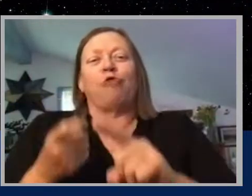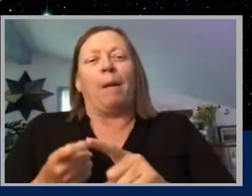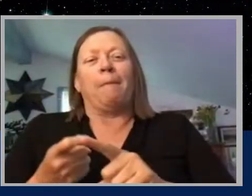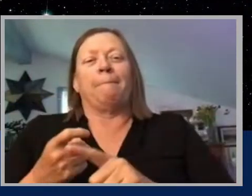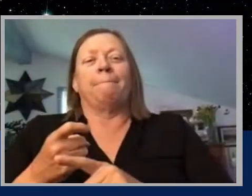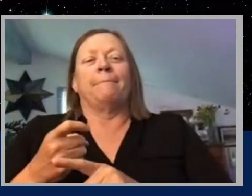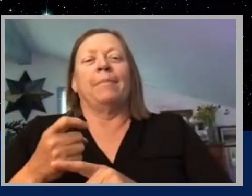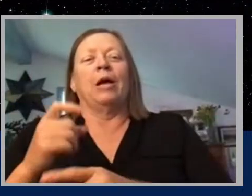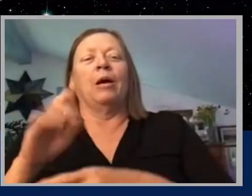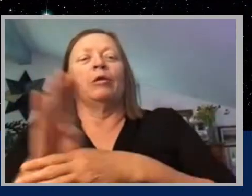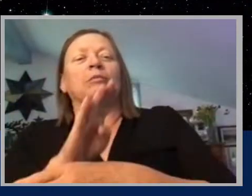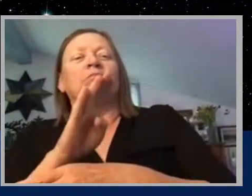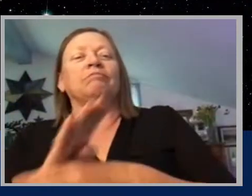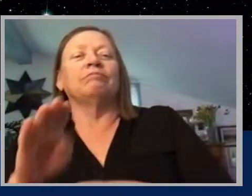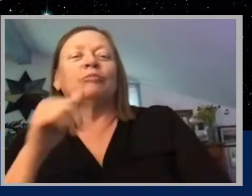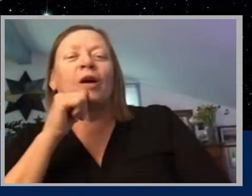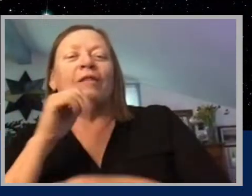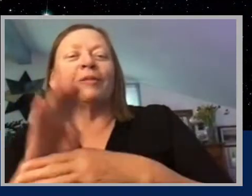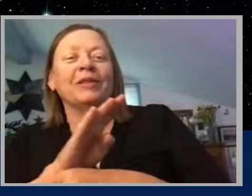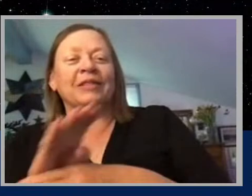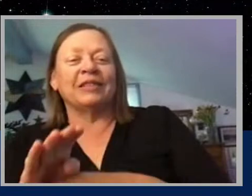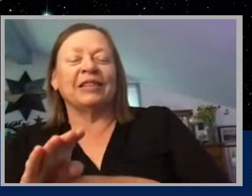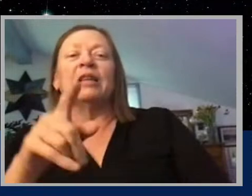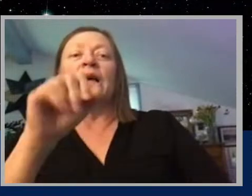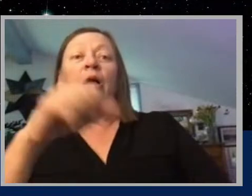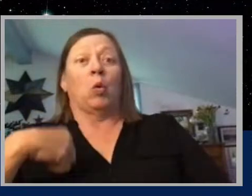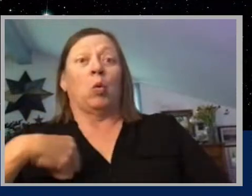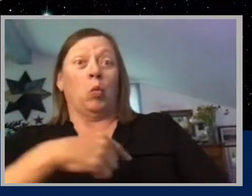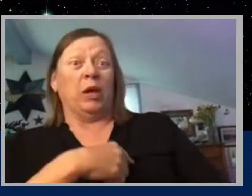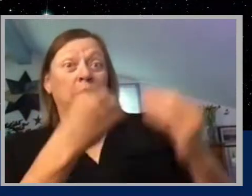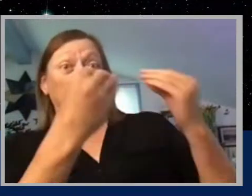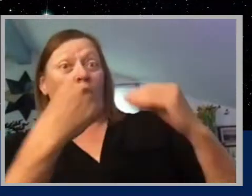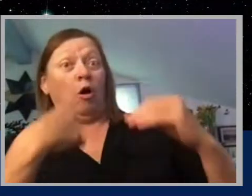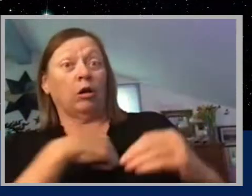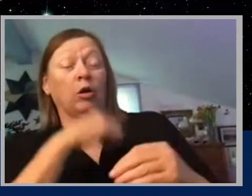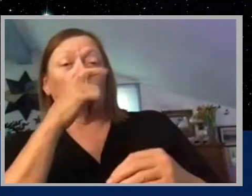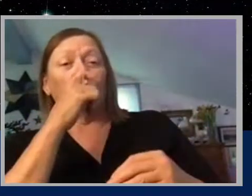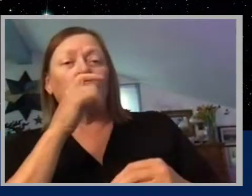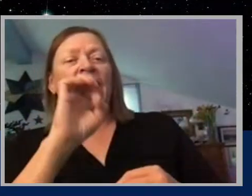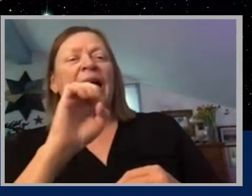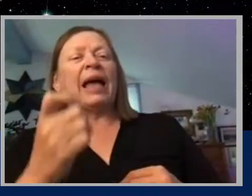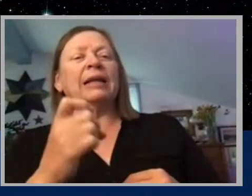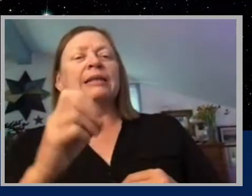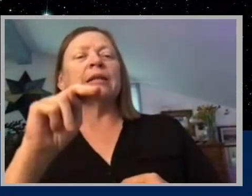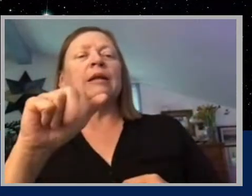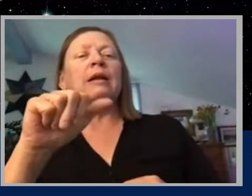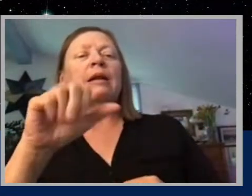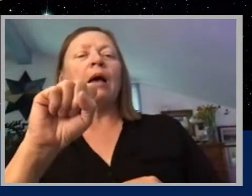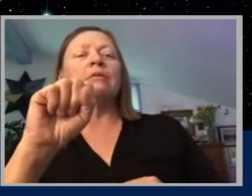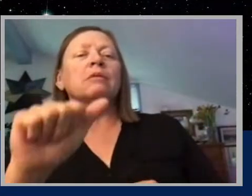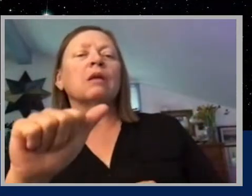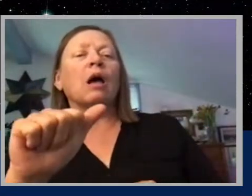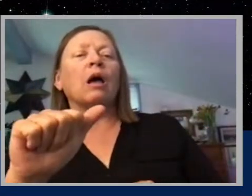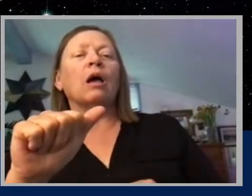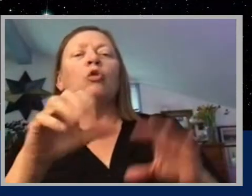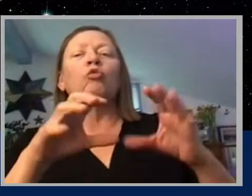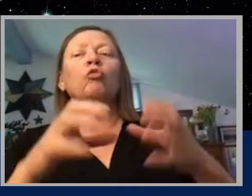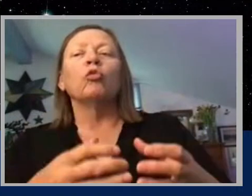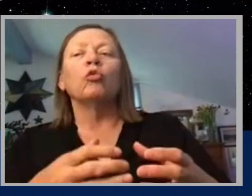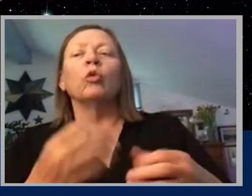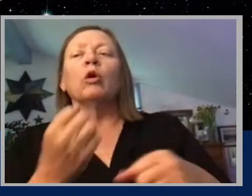NASA specialists in crew rescue and any type of personnel rescue set up this training with Rely on New Tech over